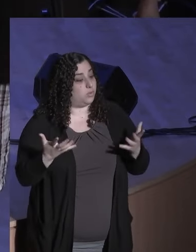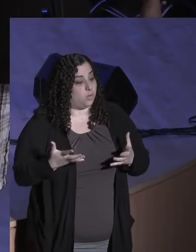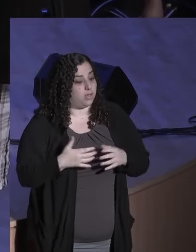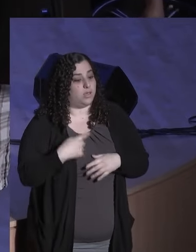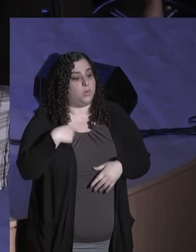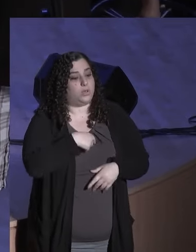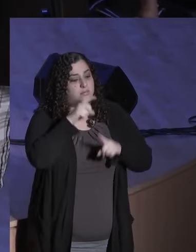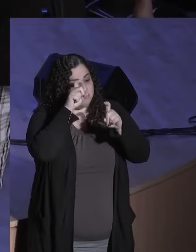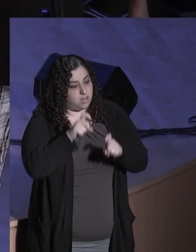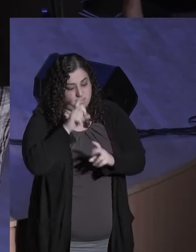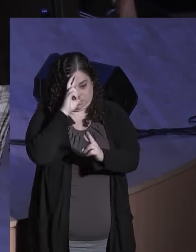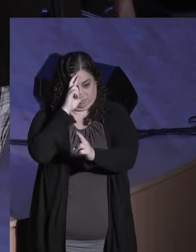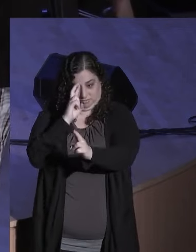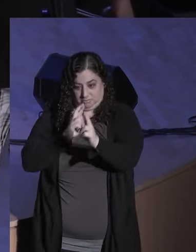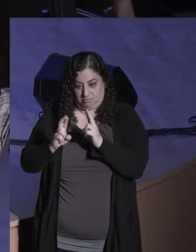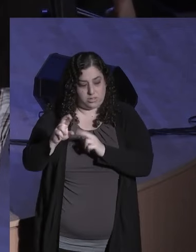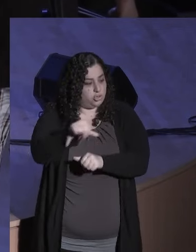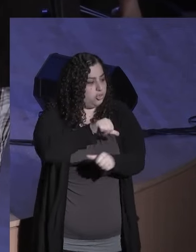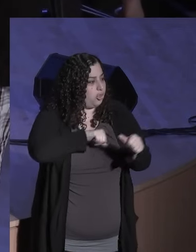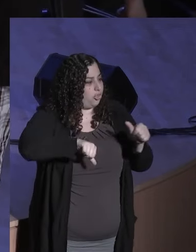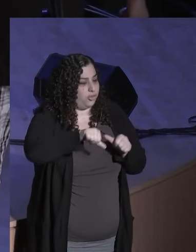Let us celebrate who we are.